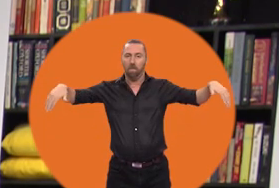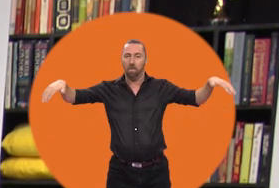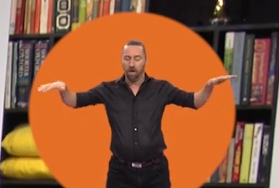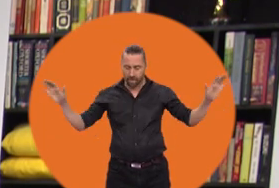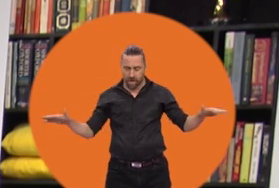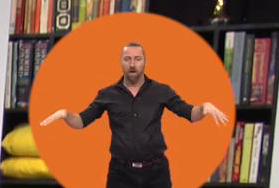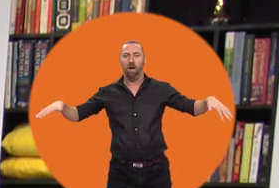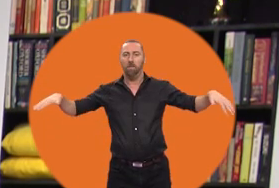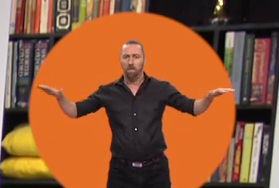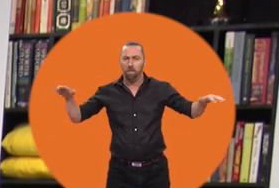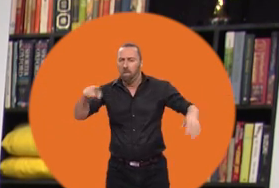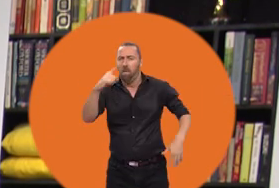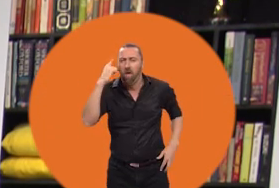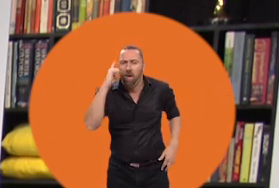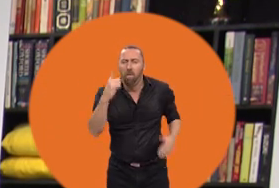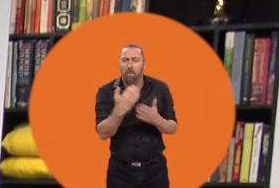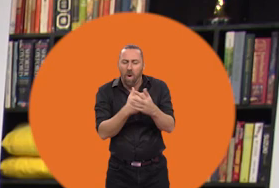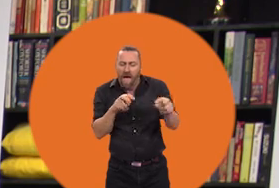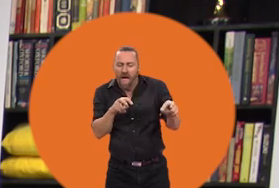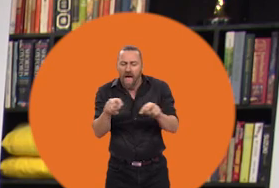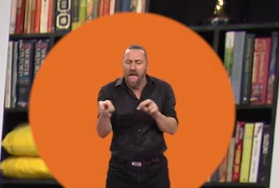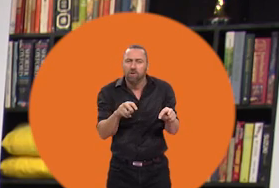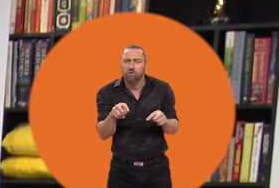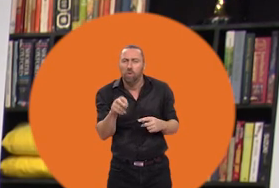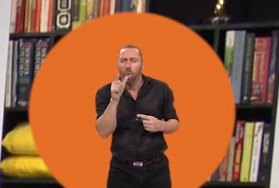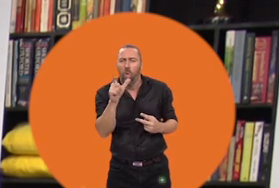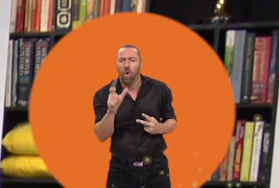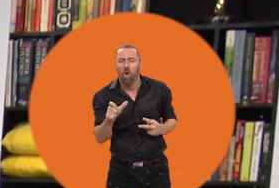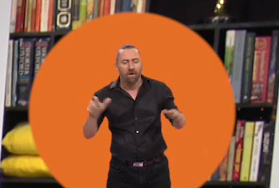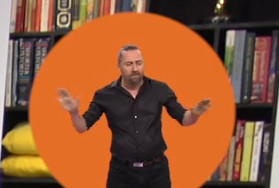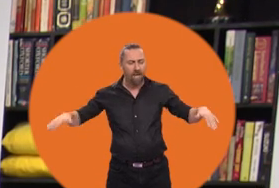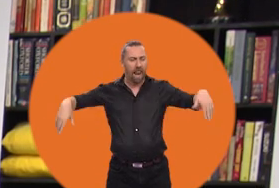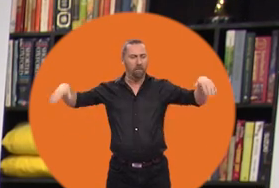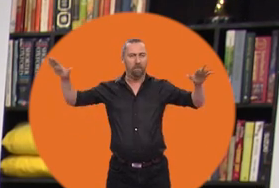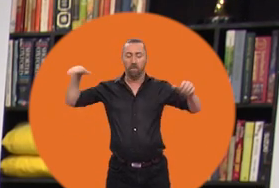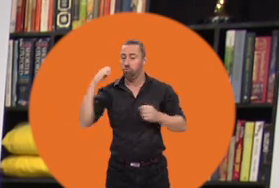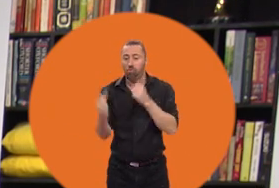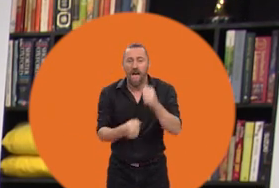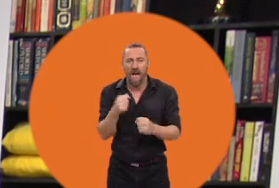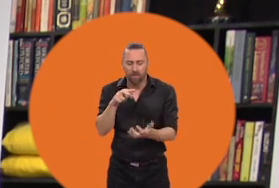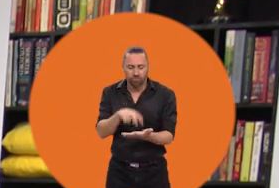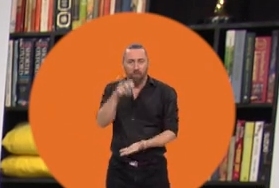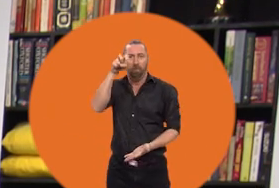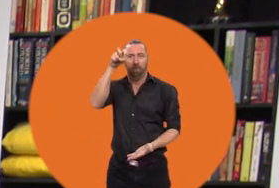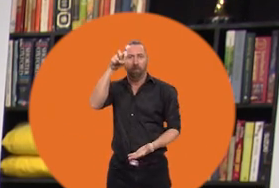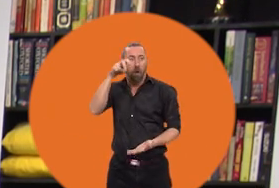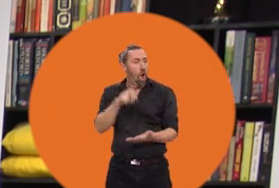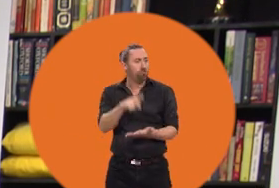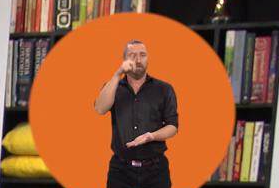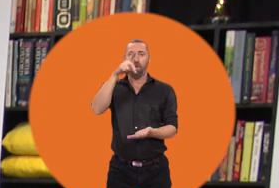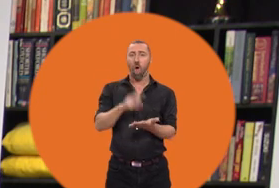Can you think of some other action words that we could read together? We could flap, run, jump,